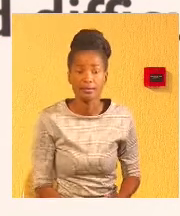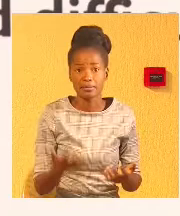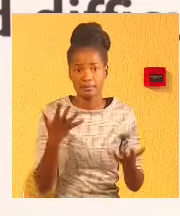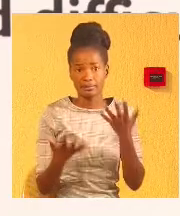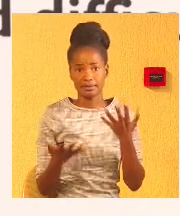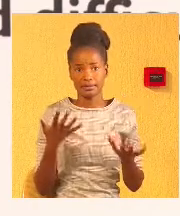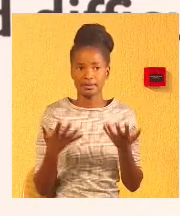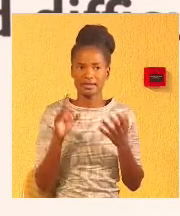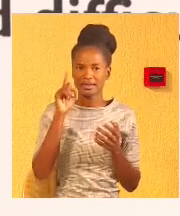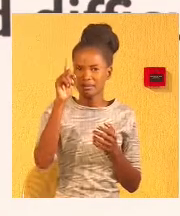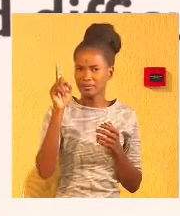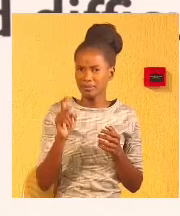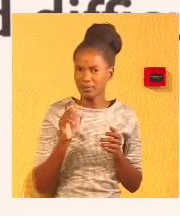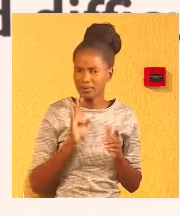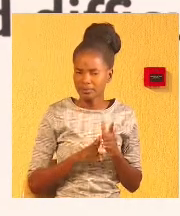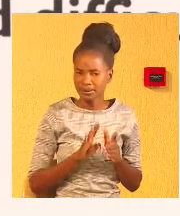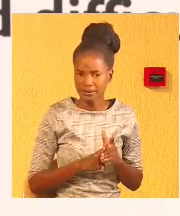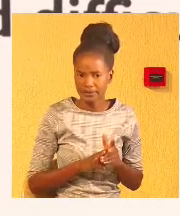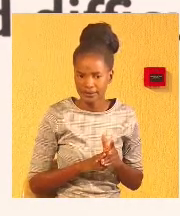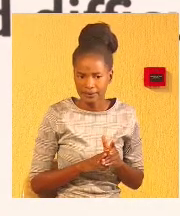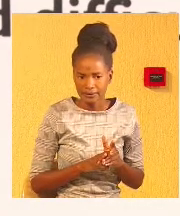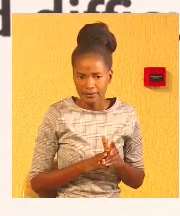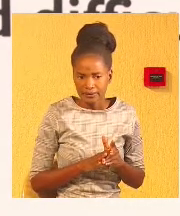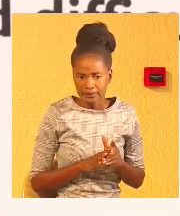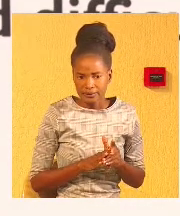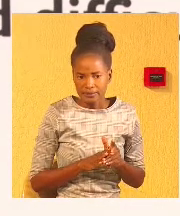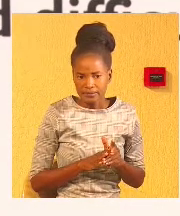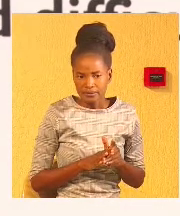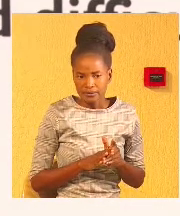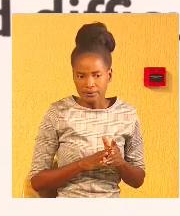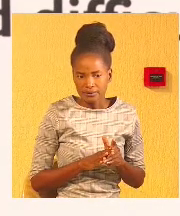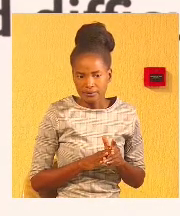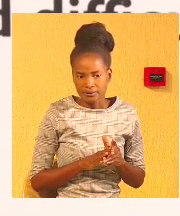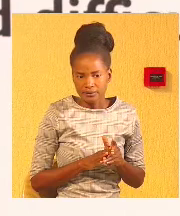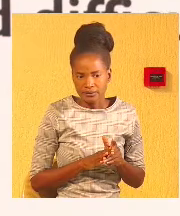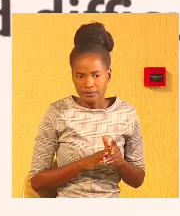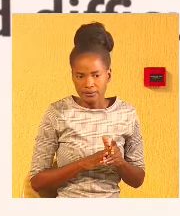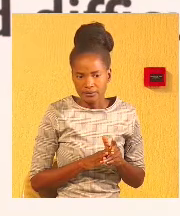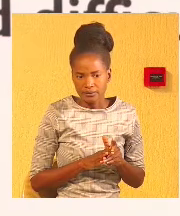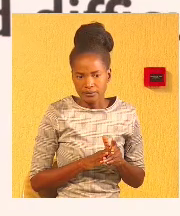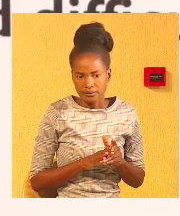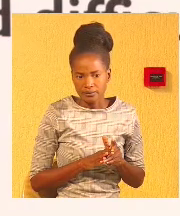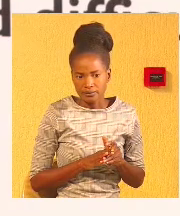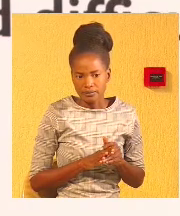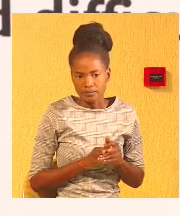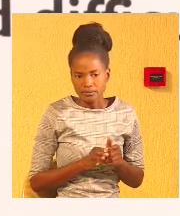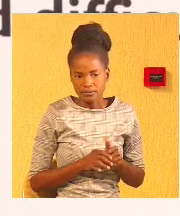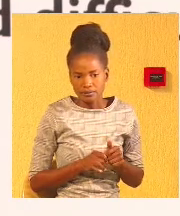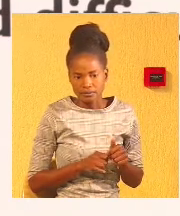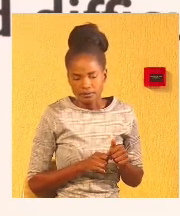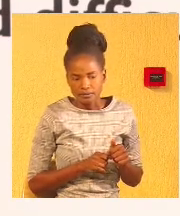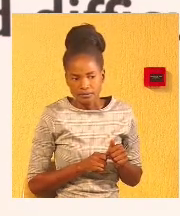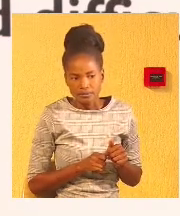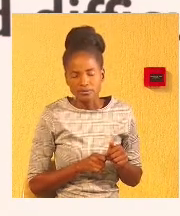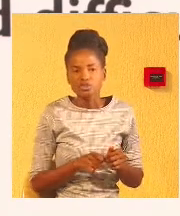maybe the question on why wood and charcoal are not regarded